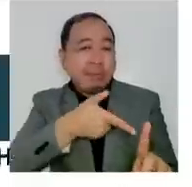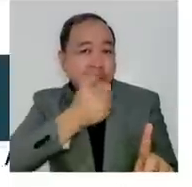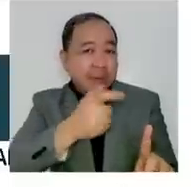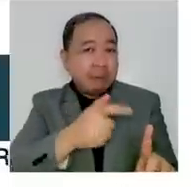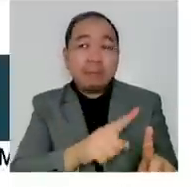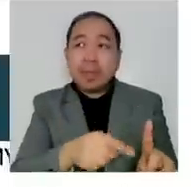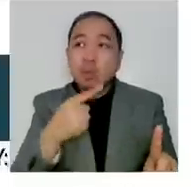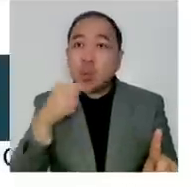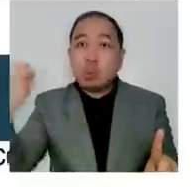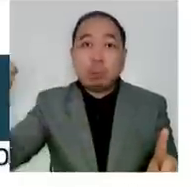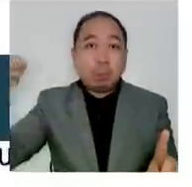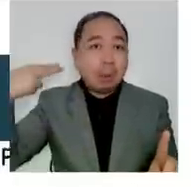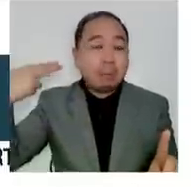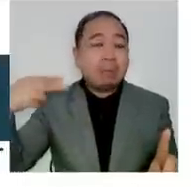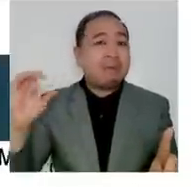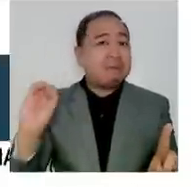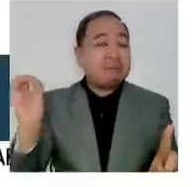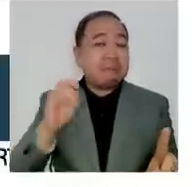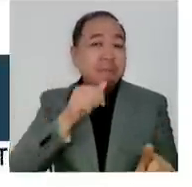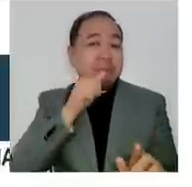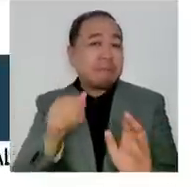in-implicate yung kanilang mastermind.